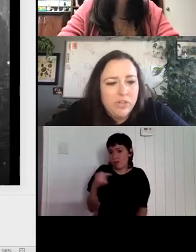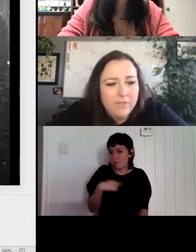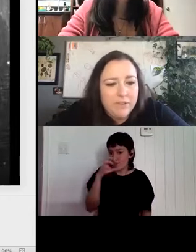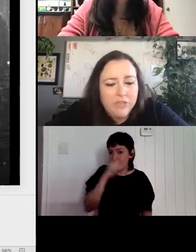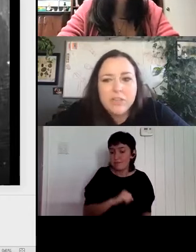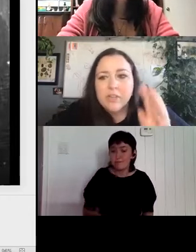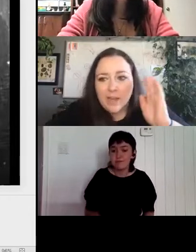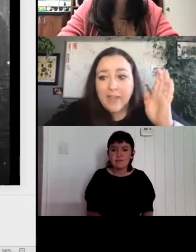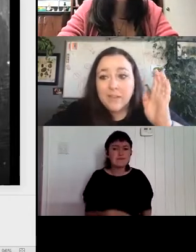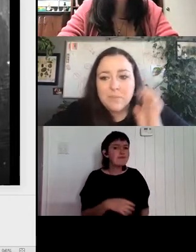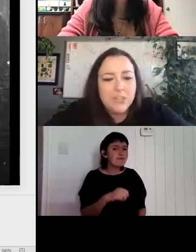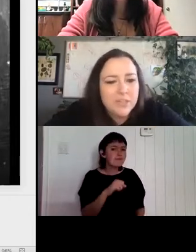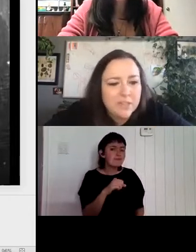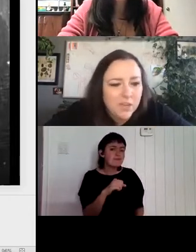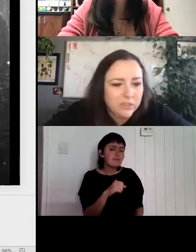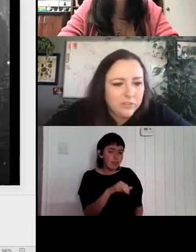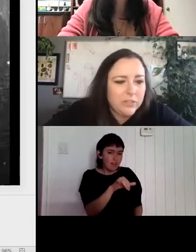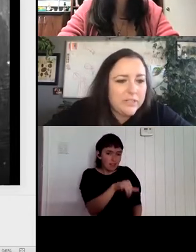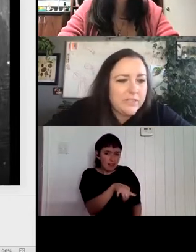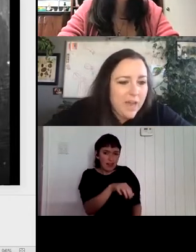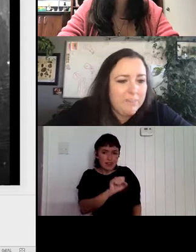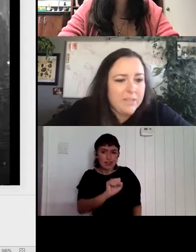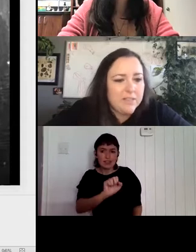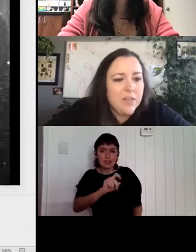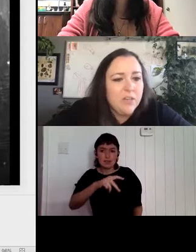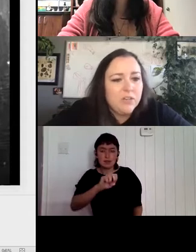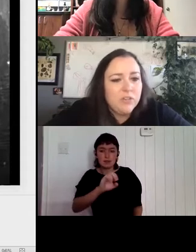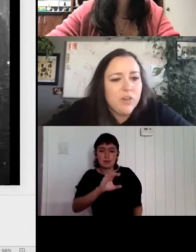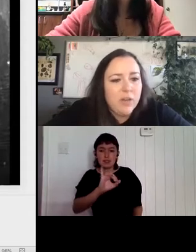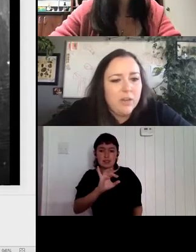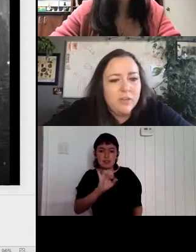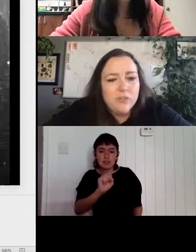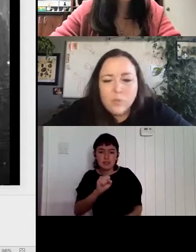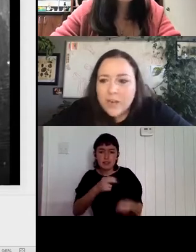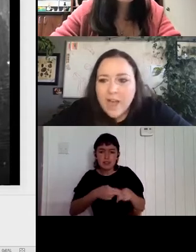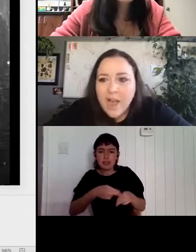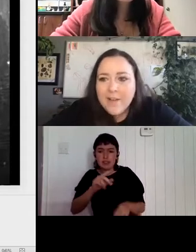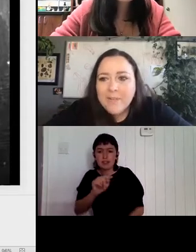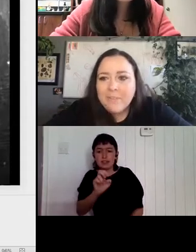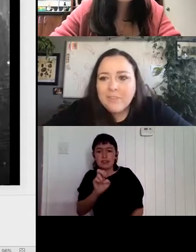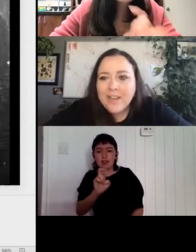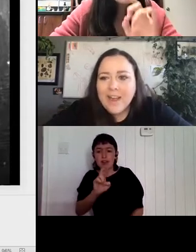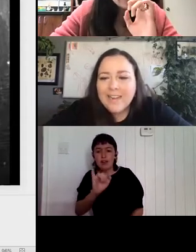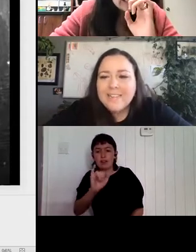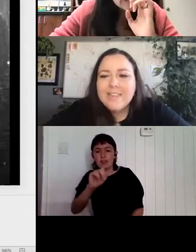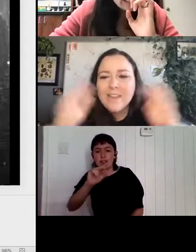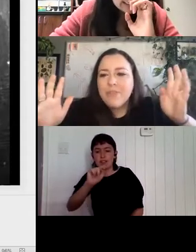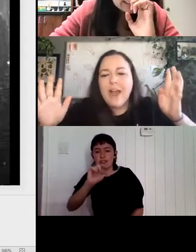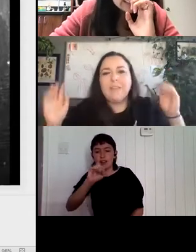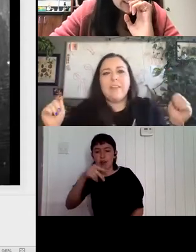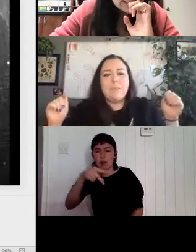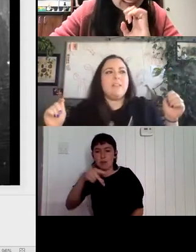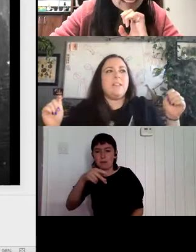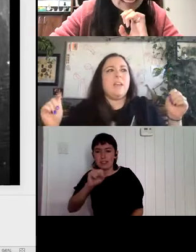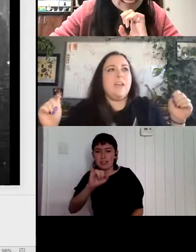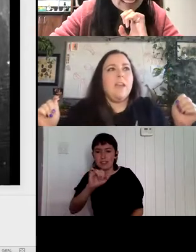immortal jellyfish, like that species is called Turritopsis. Uh, yeah. And is the deal with